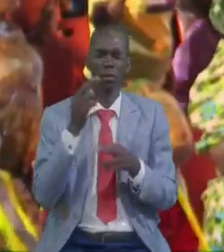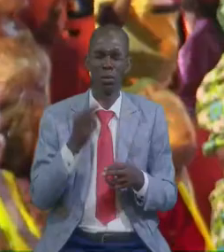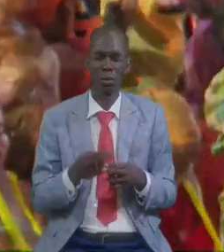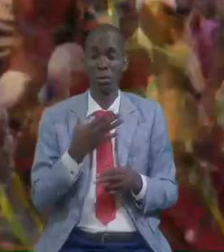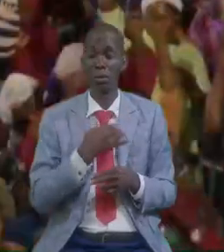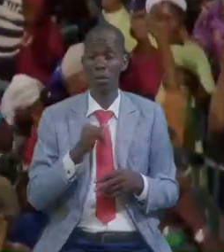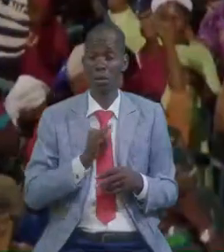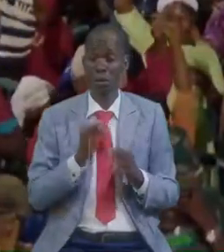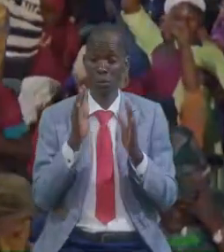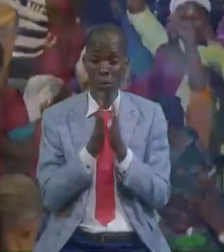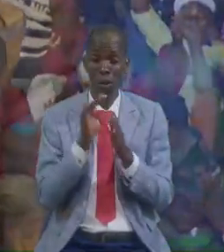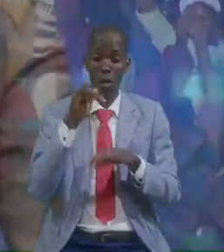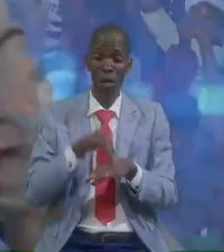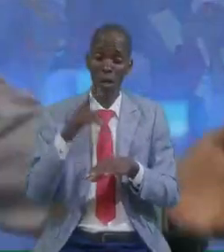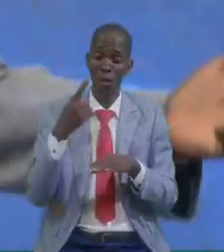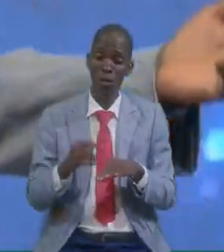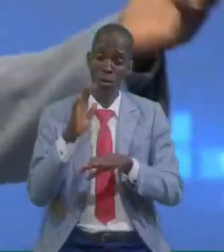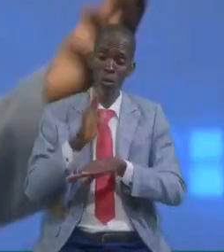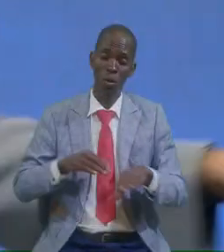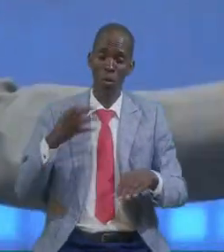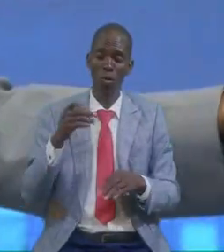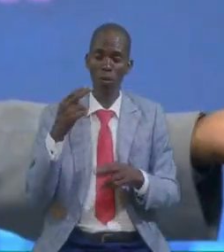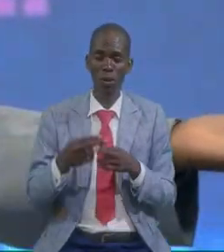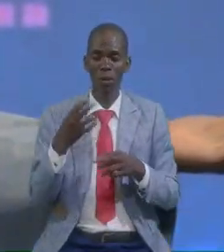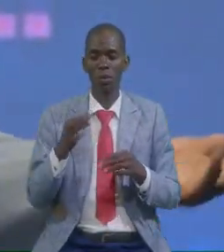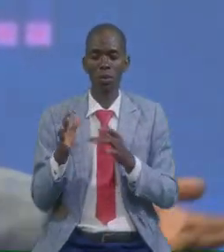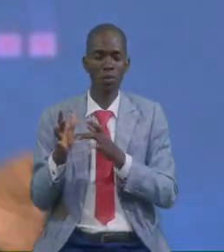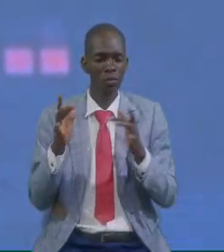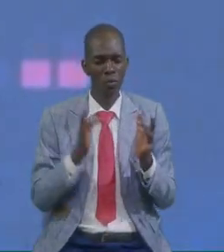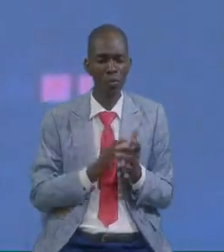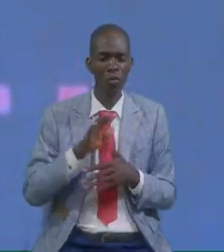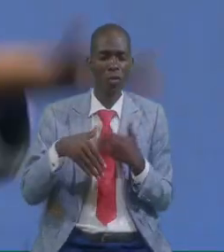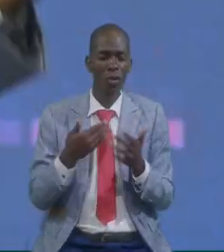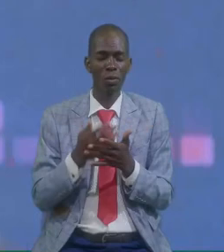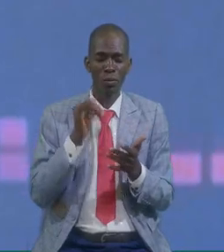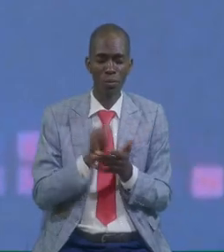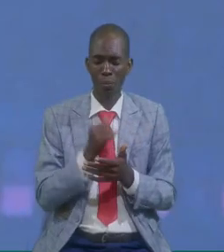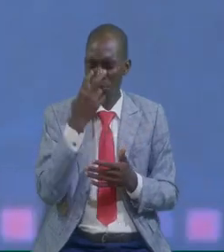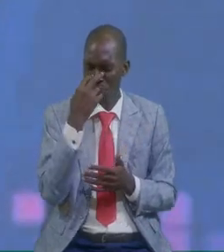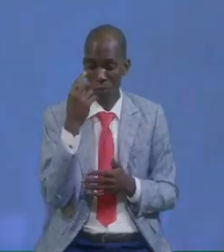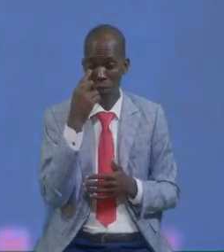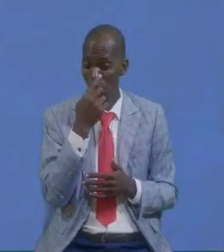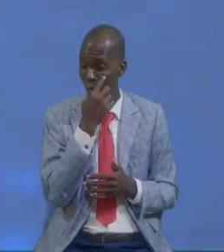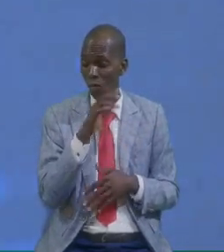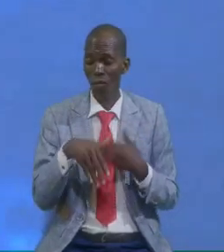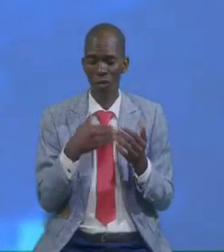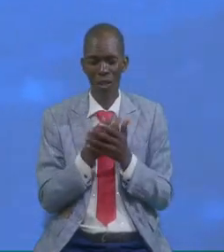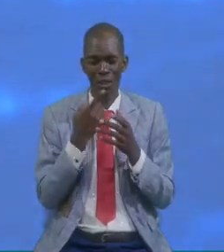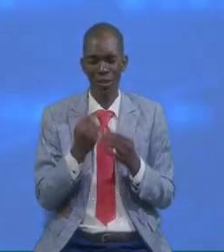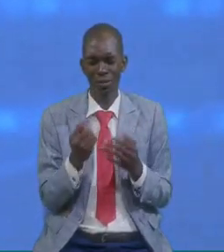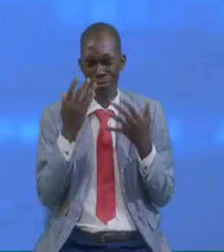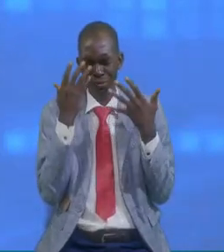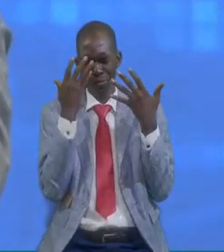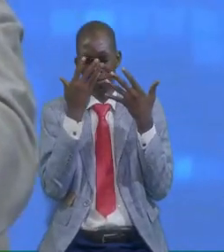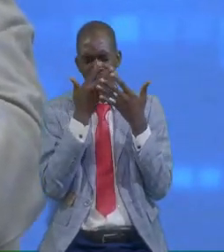the mention of the name of Jesus, those blind eyes, those dim eyesight,